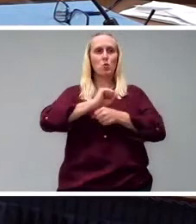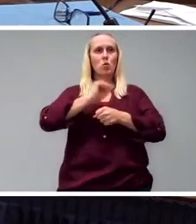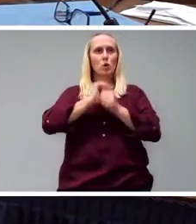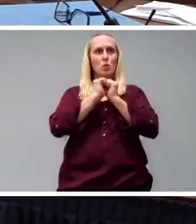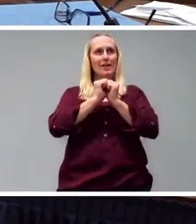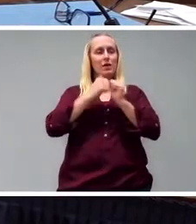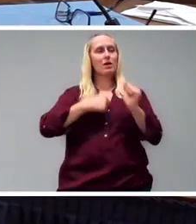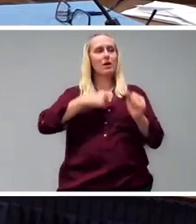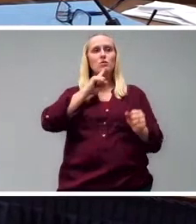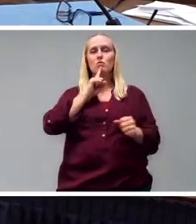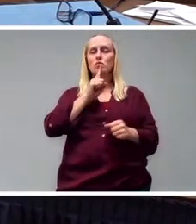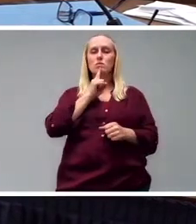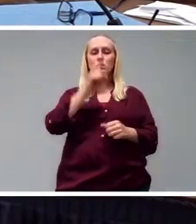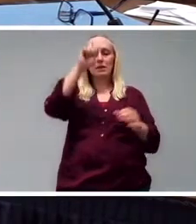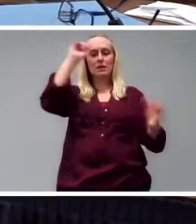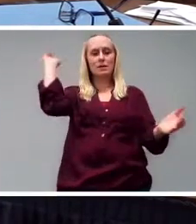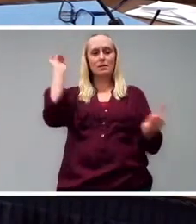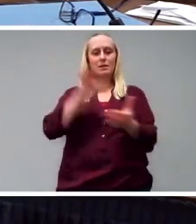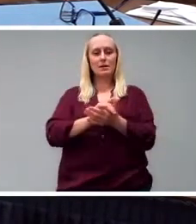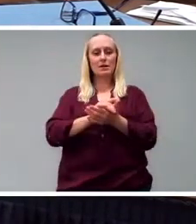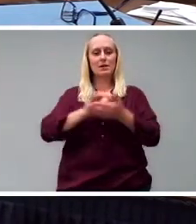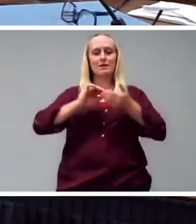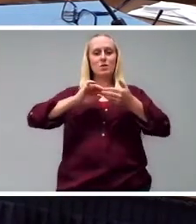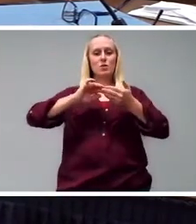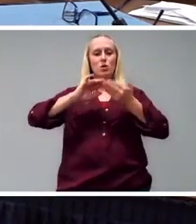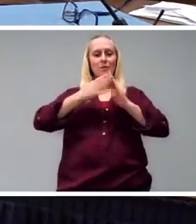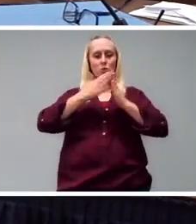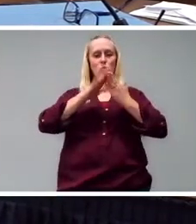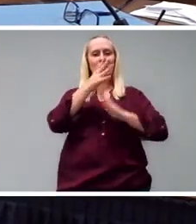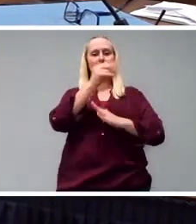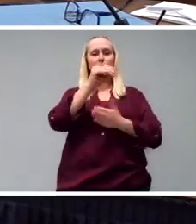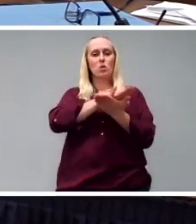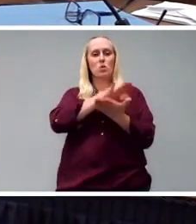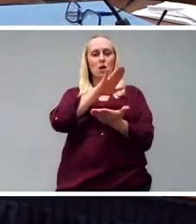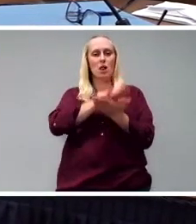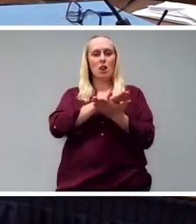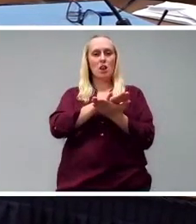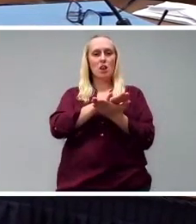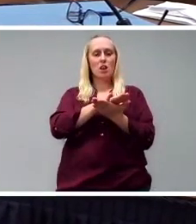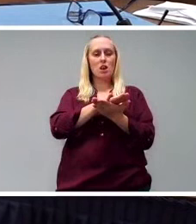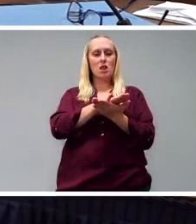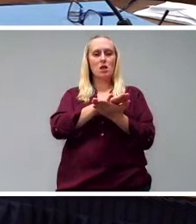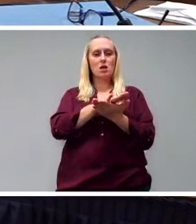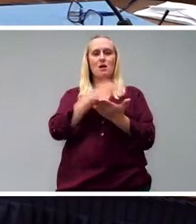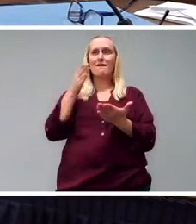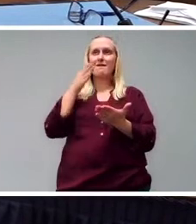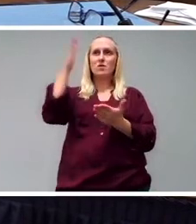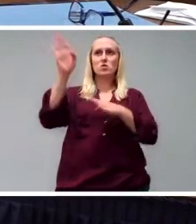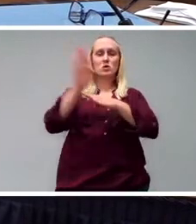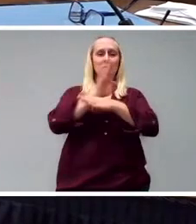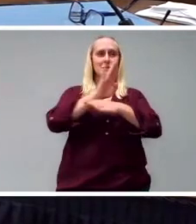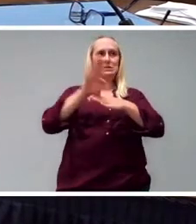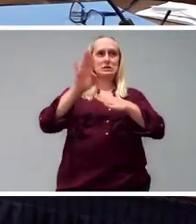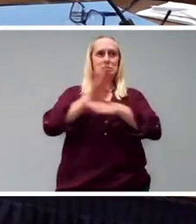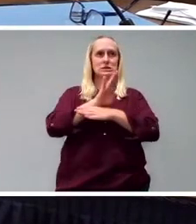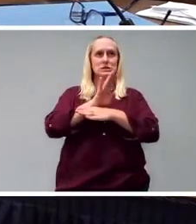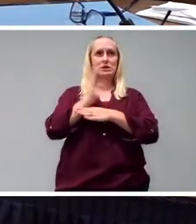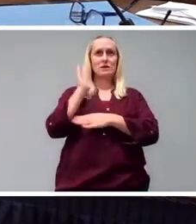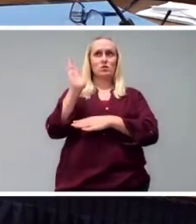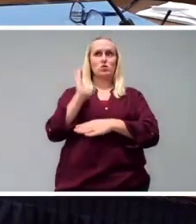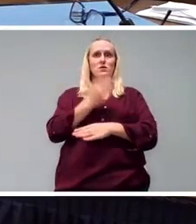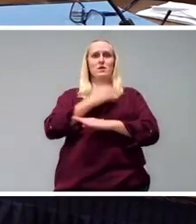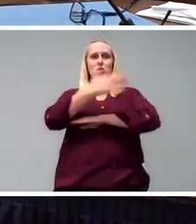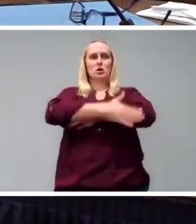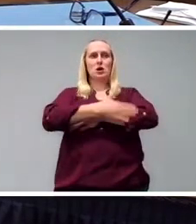believe this community and school and our future businesses, of the future of our country, the sovereignty